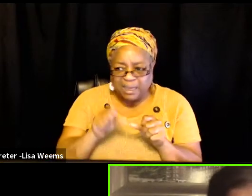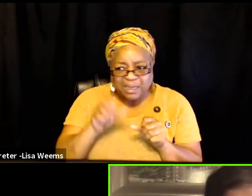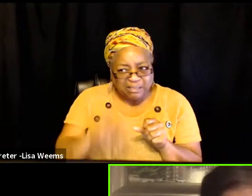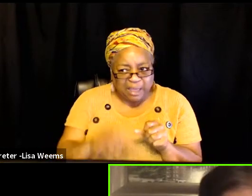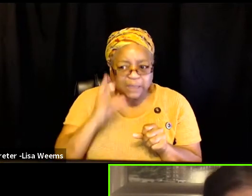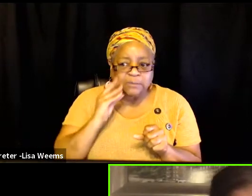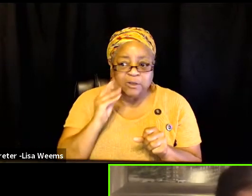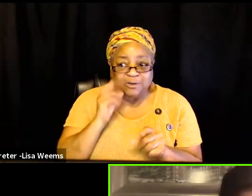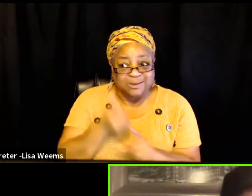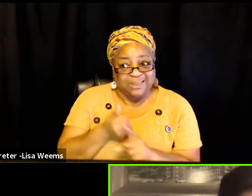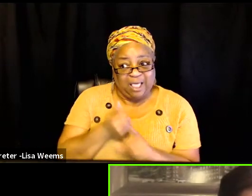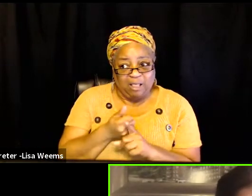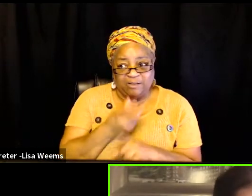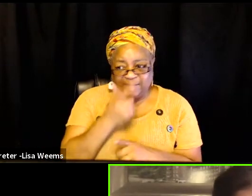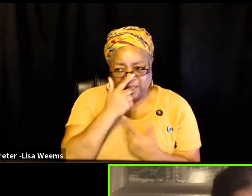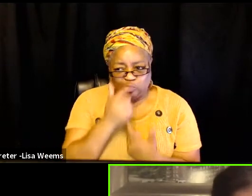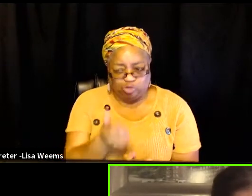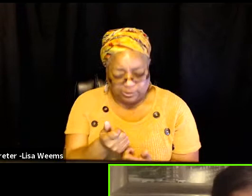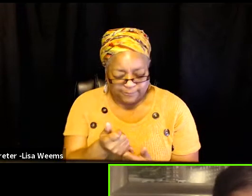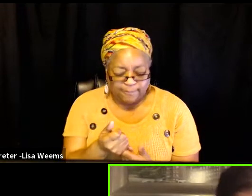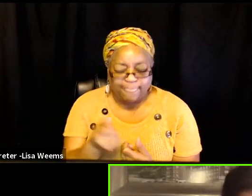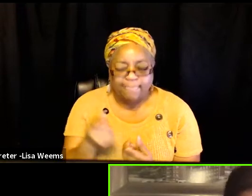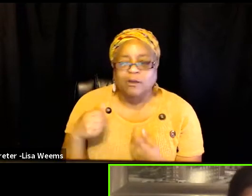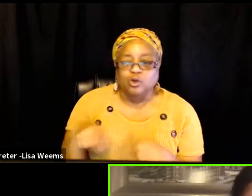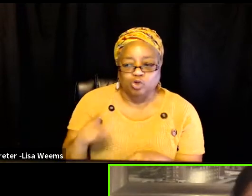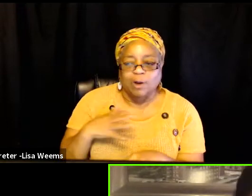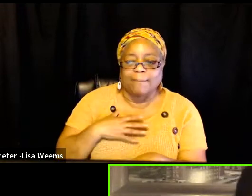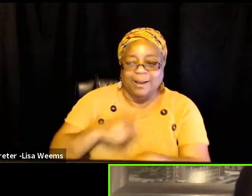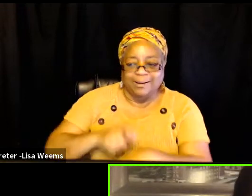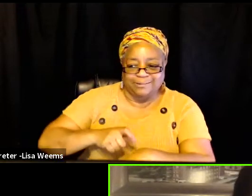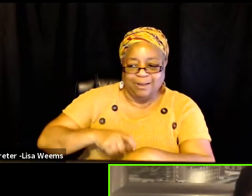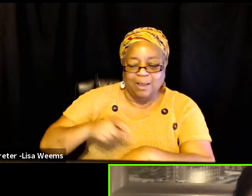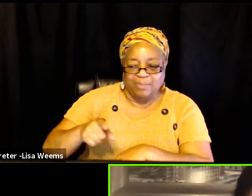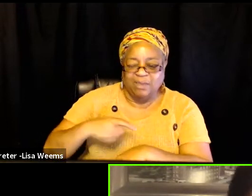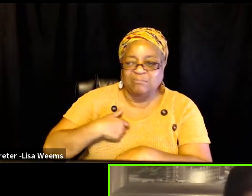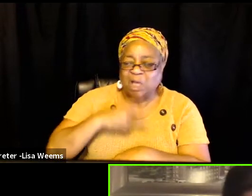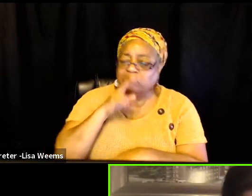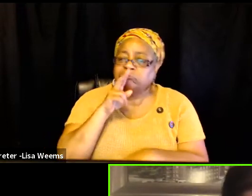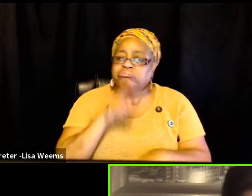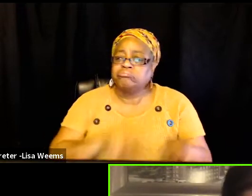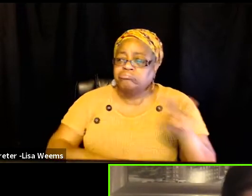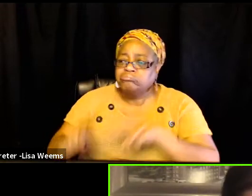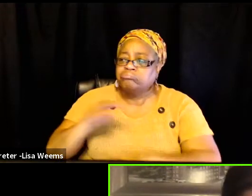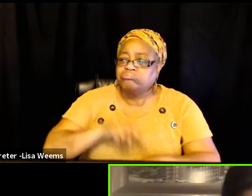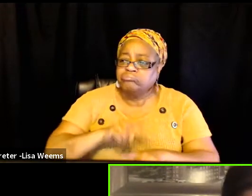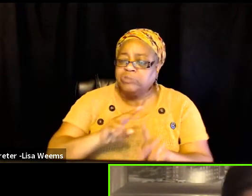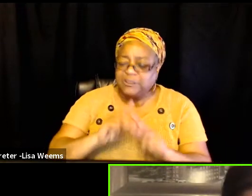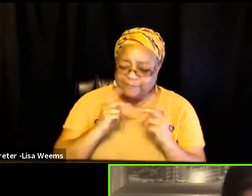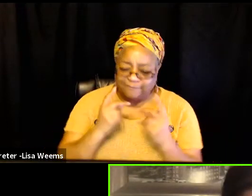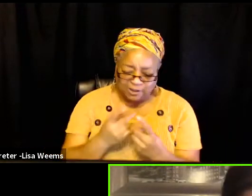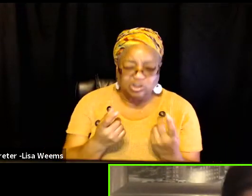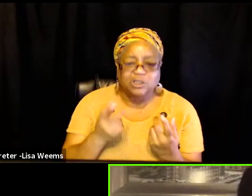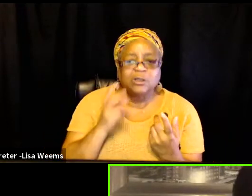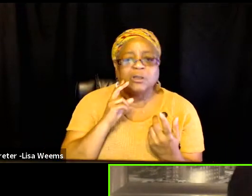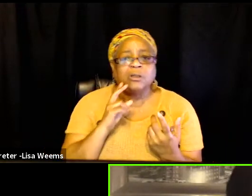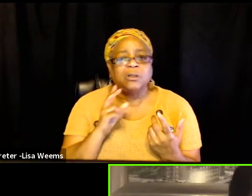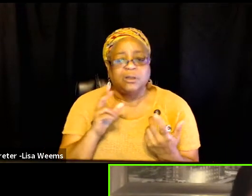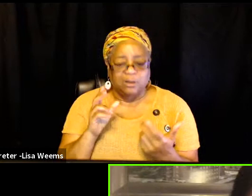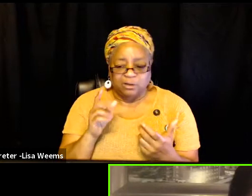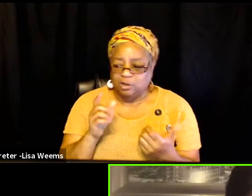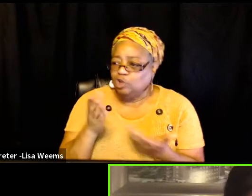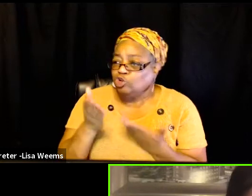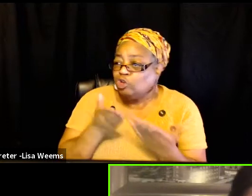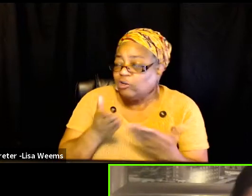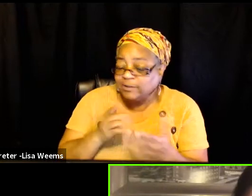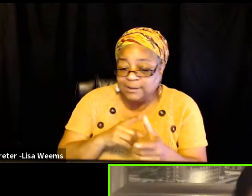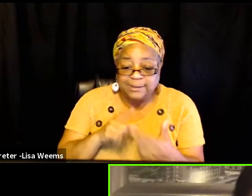there, I ended up kind of overseeing a division that included visitor services, that everything from design